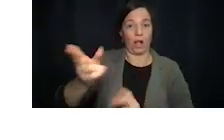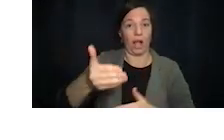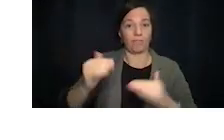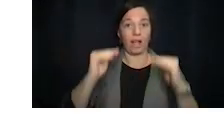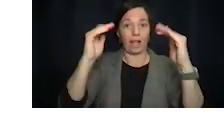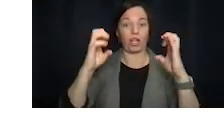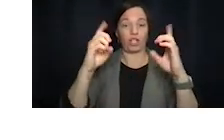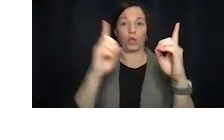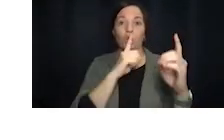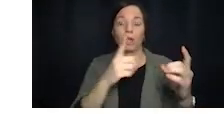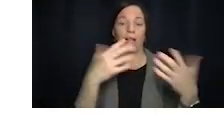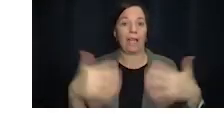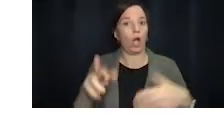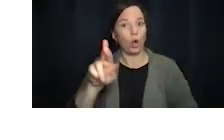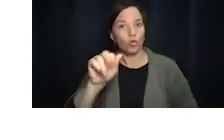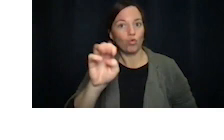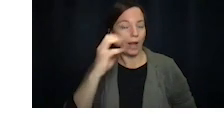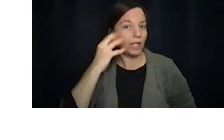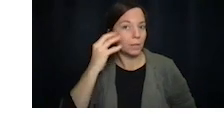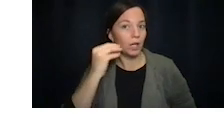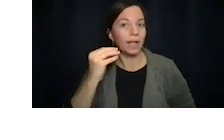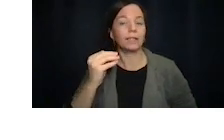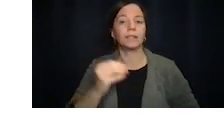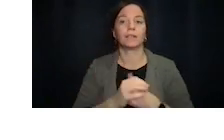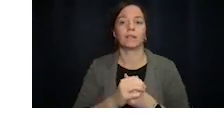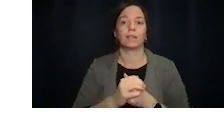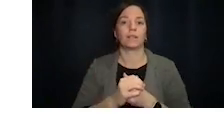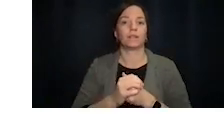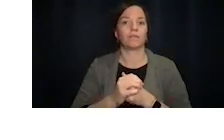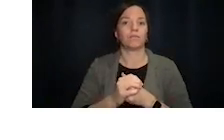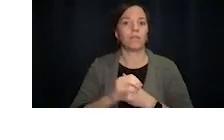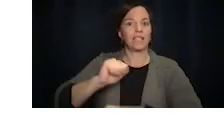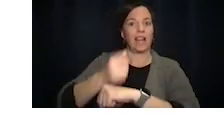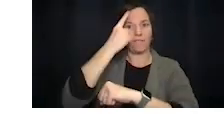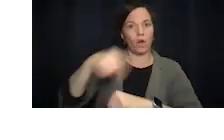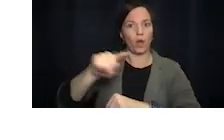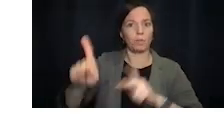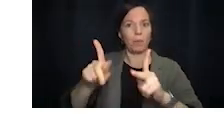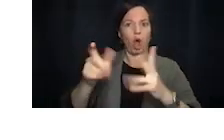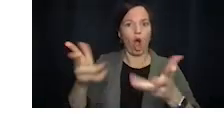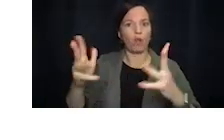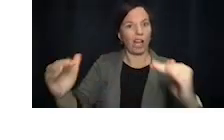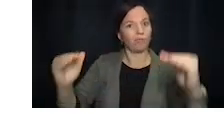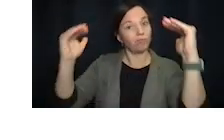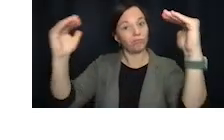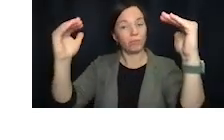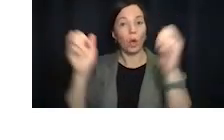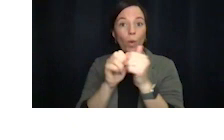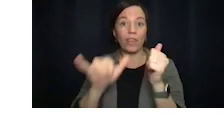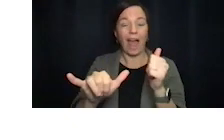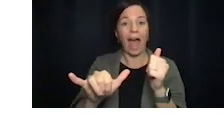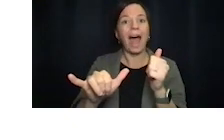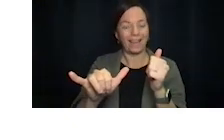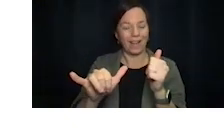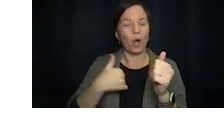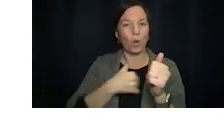historically a very rare experience, designated and reserved for the elite. And with that came this ethos